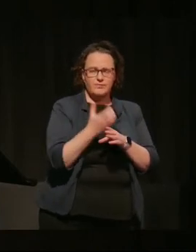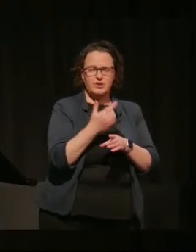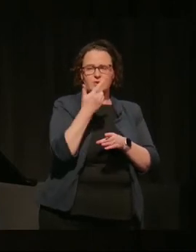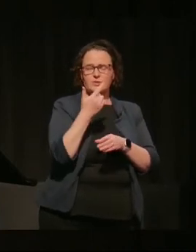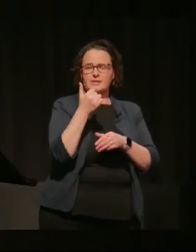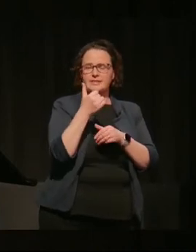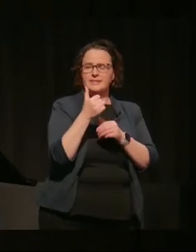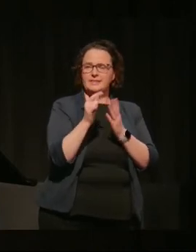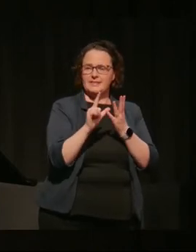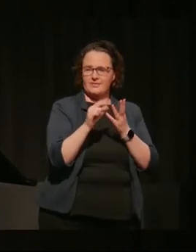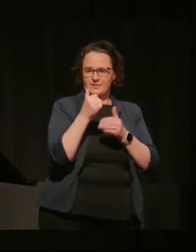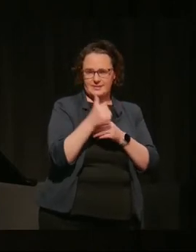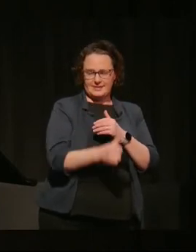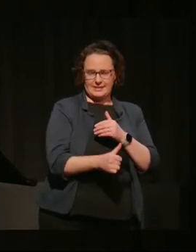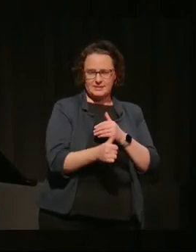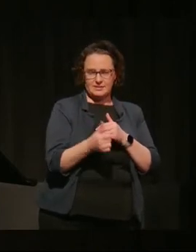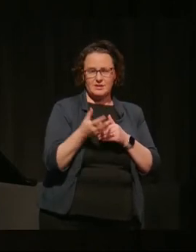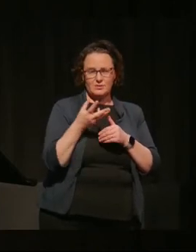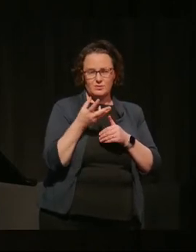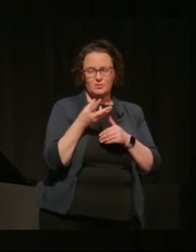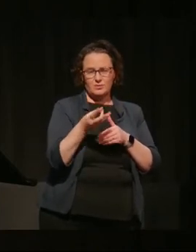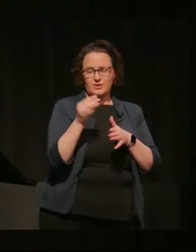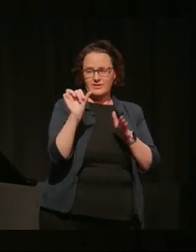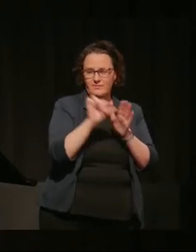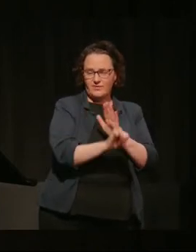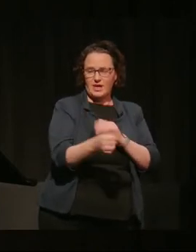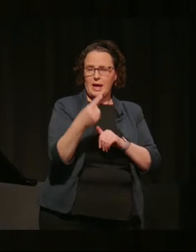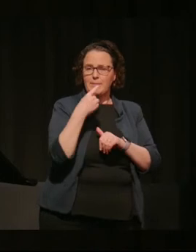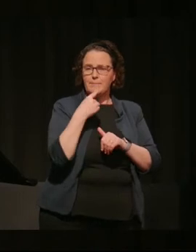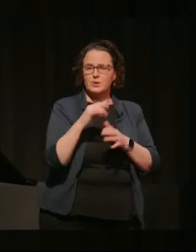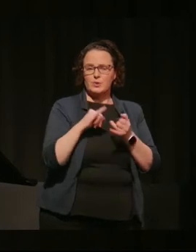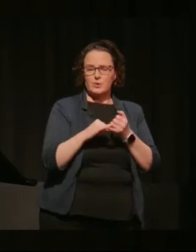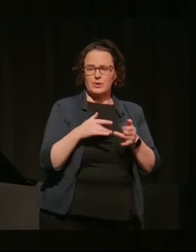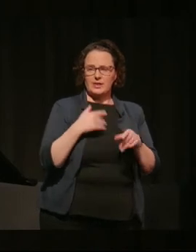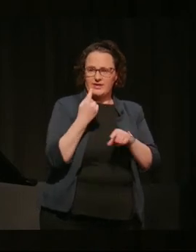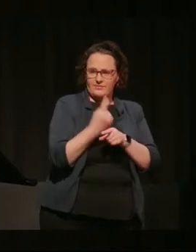It was doomed to fail, but the residents in the ghetto chose to fight.